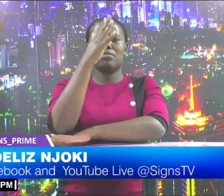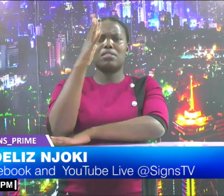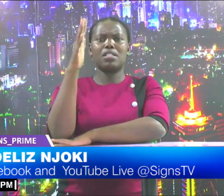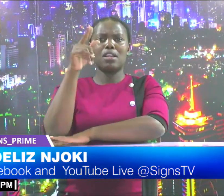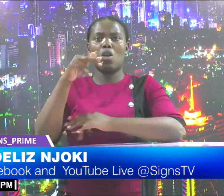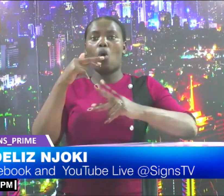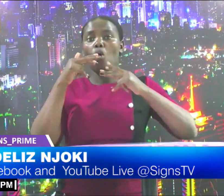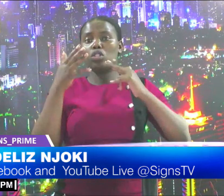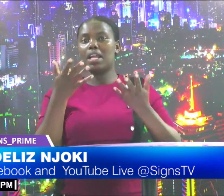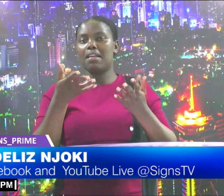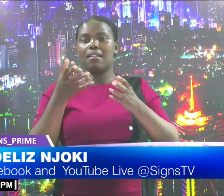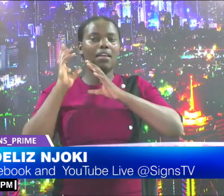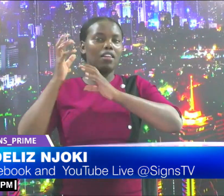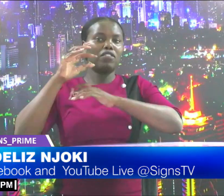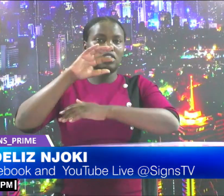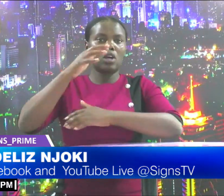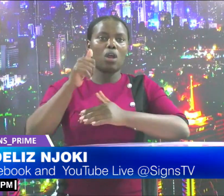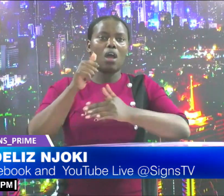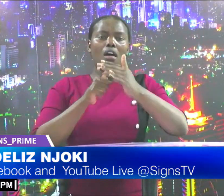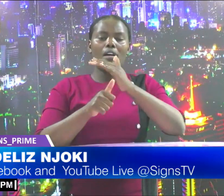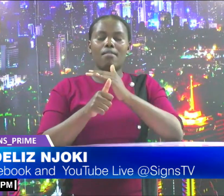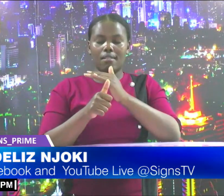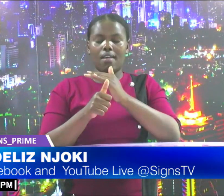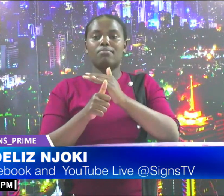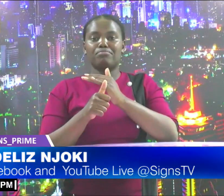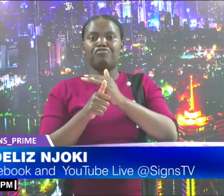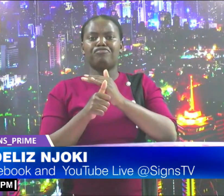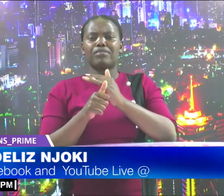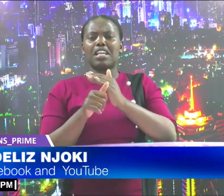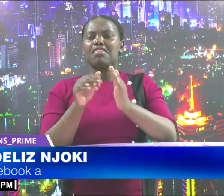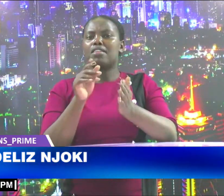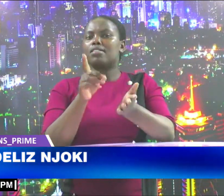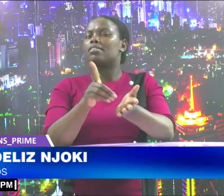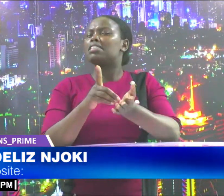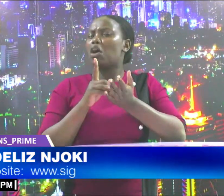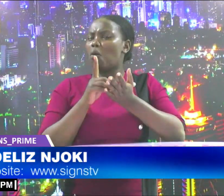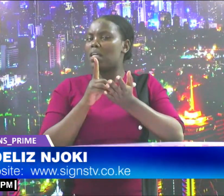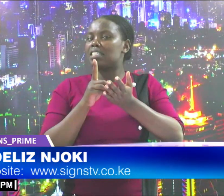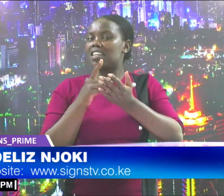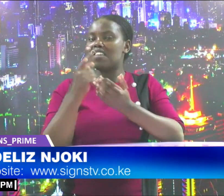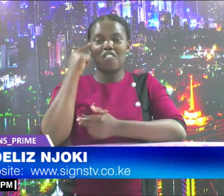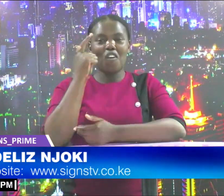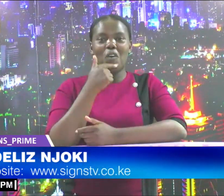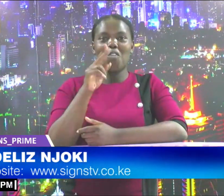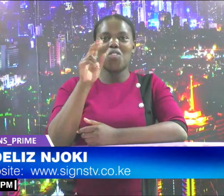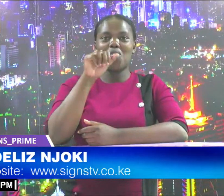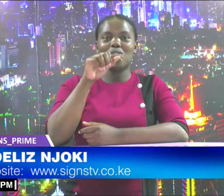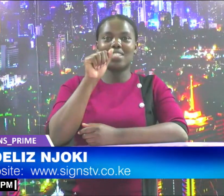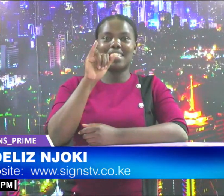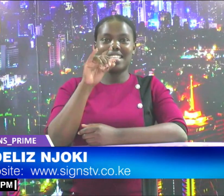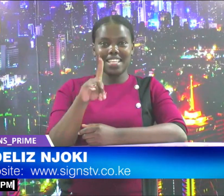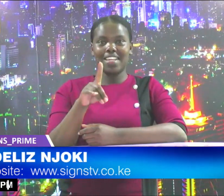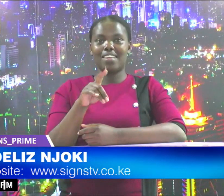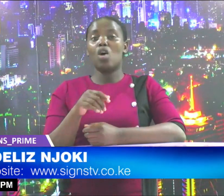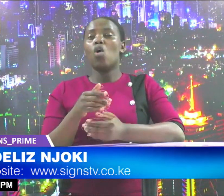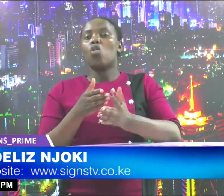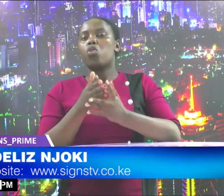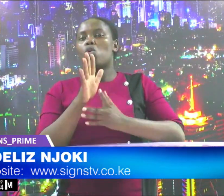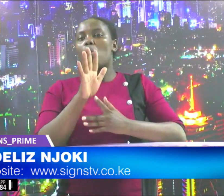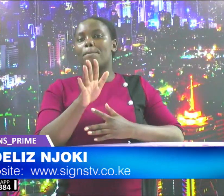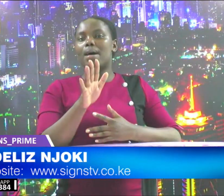of USAID through Stawisha Pwani program.